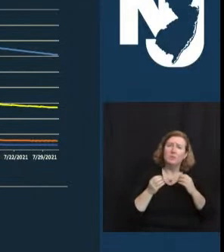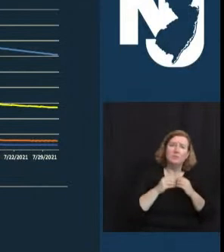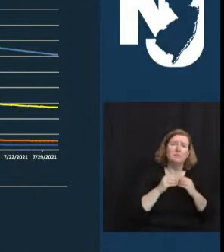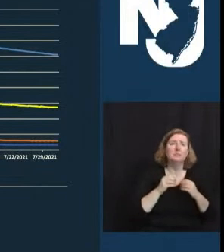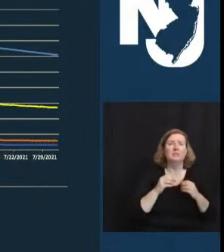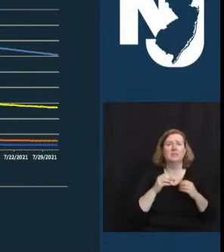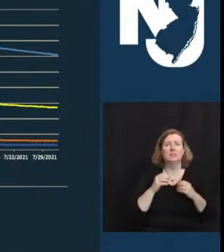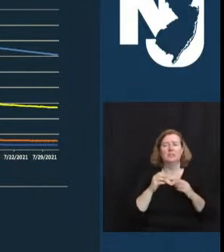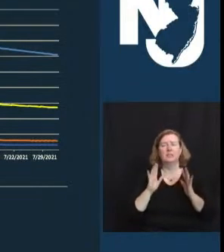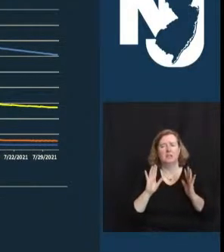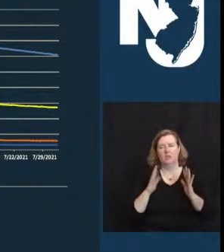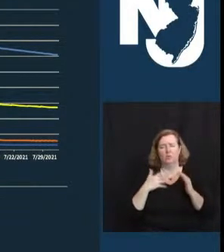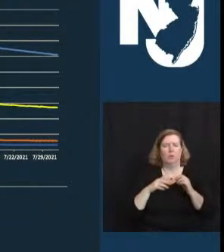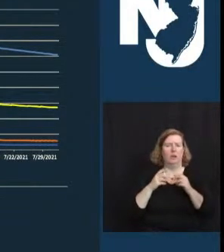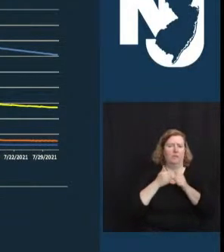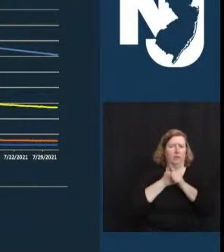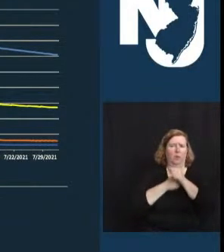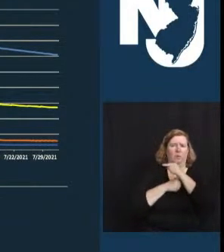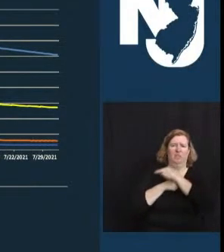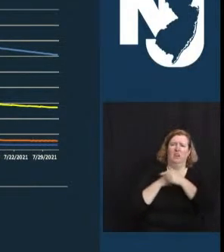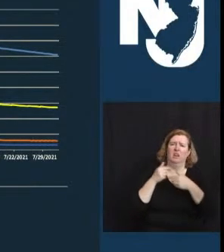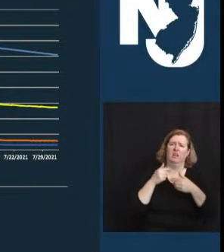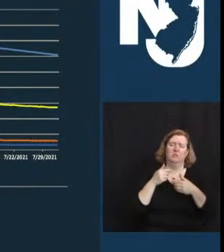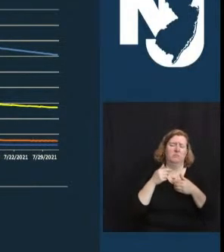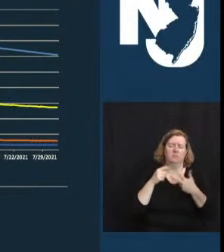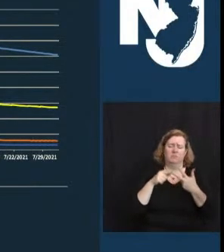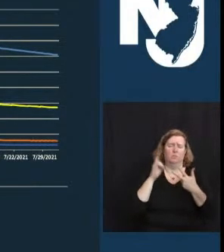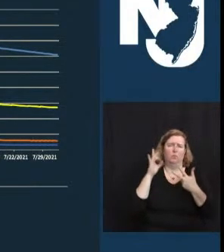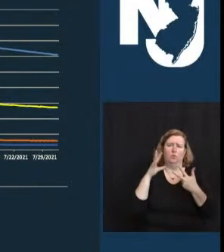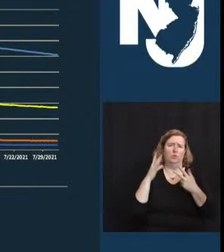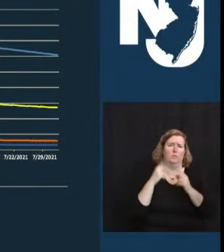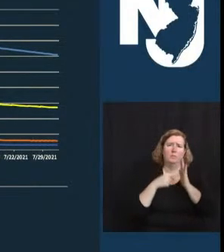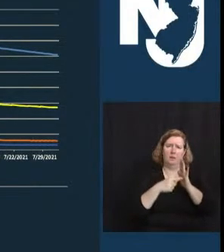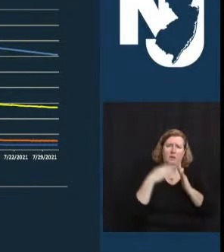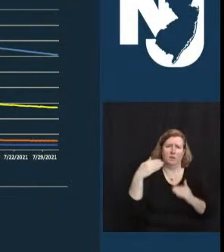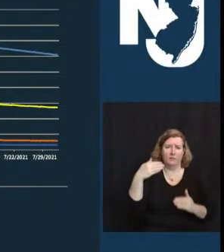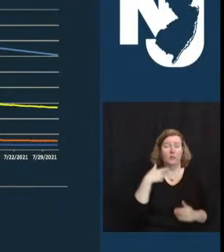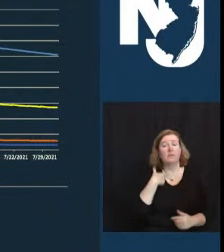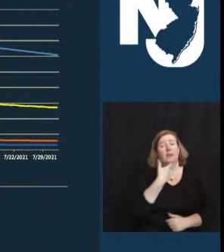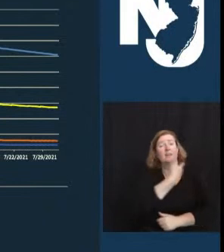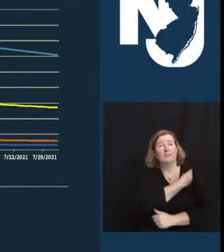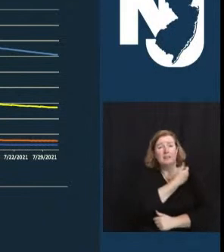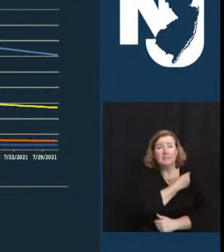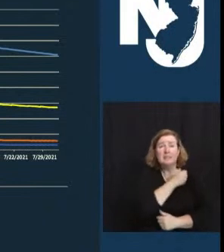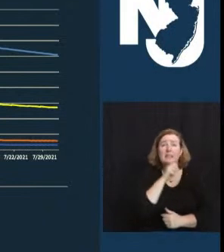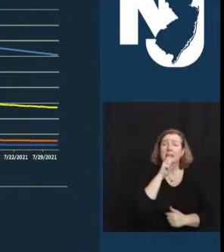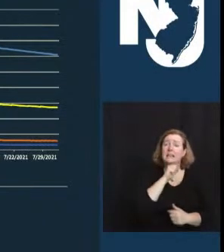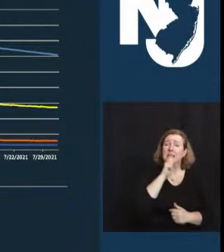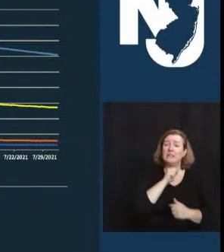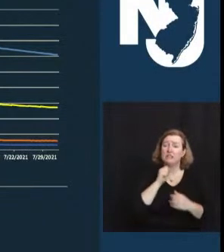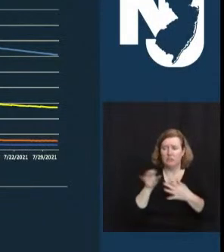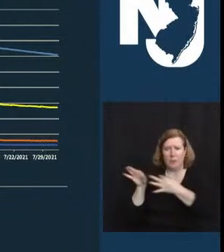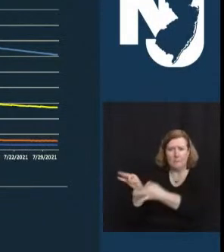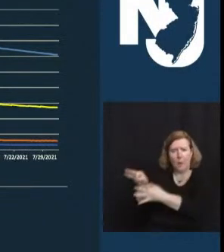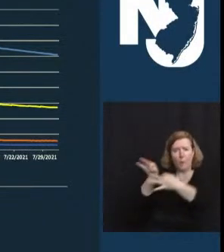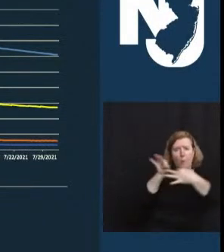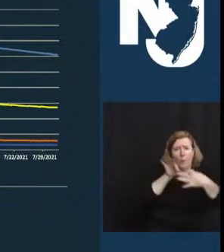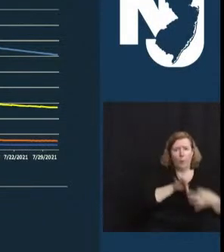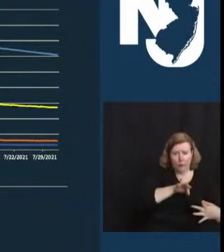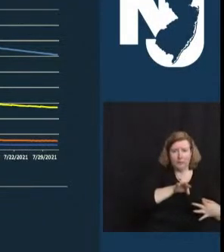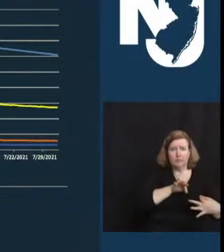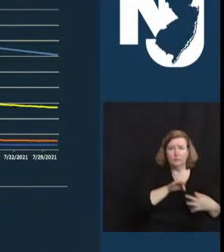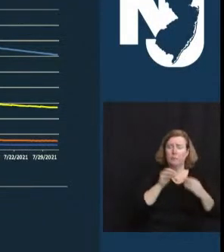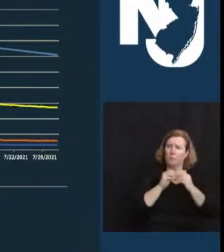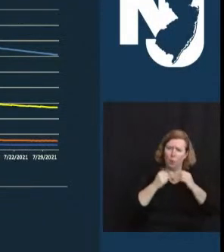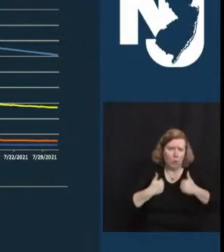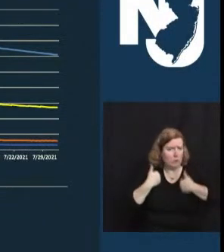that from Judy. It is also a reason why we moved up our vaccine eligibility timeframe aggressively, so we can now have